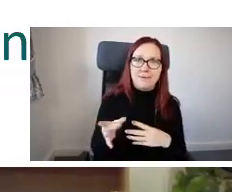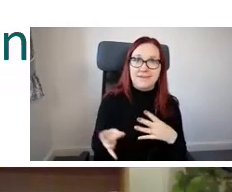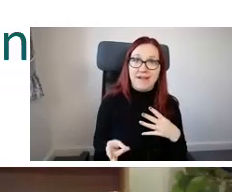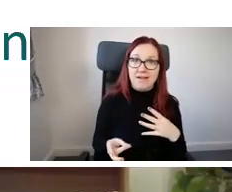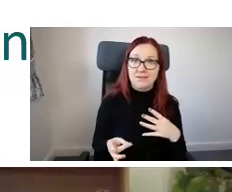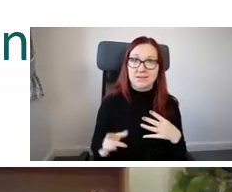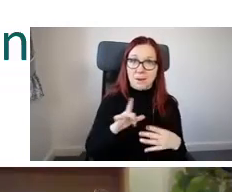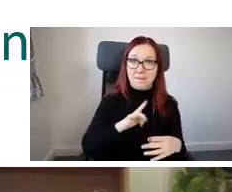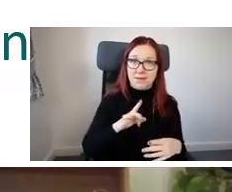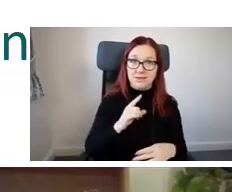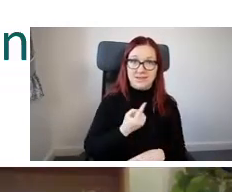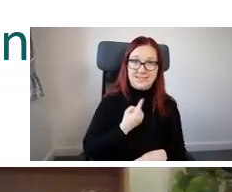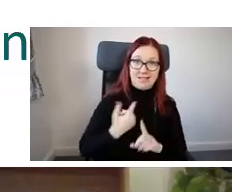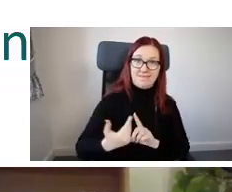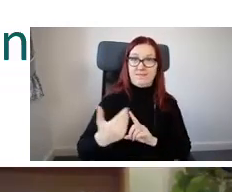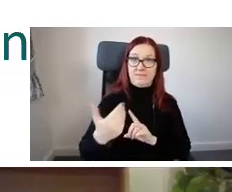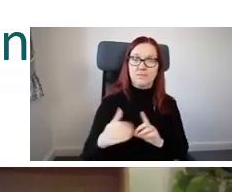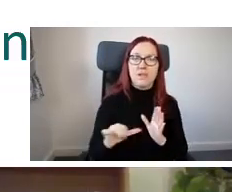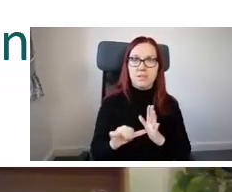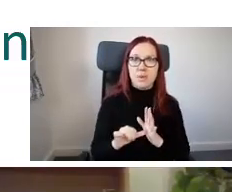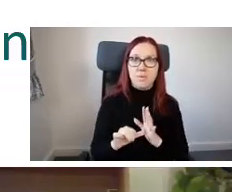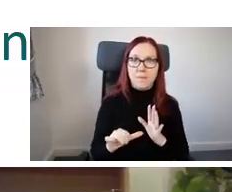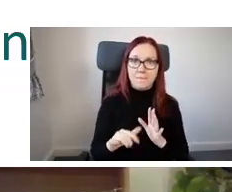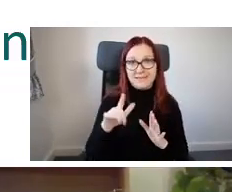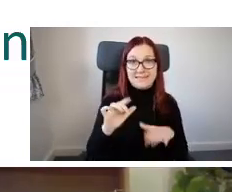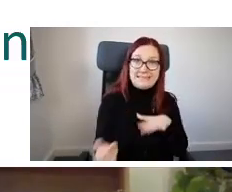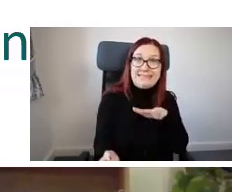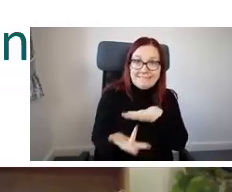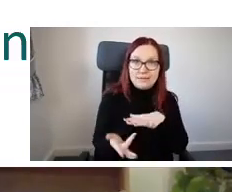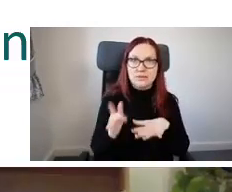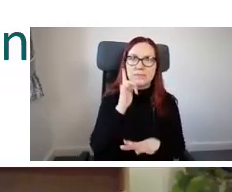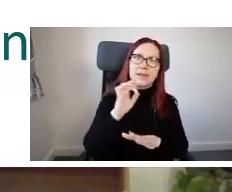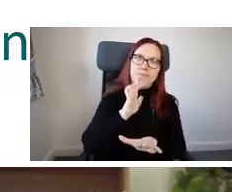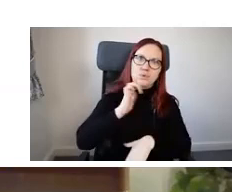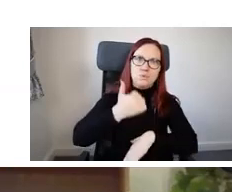recognizing the difficulties is key to be able to set goals around that.